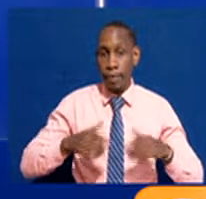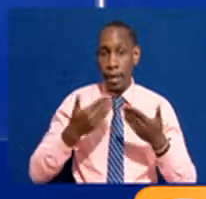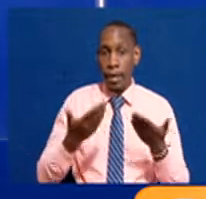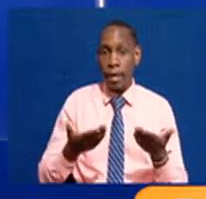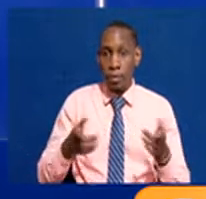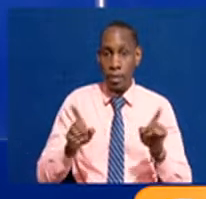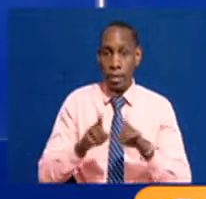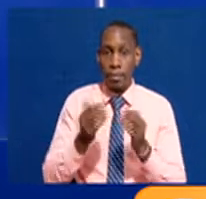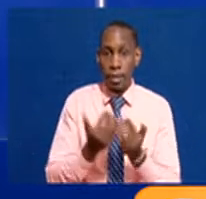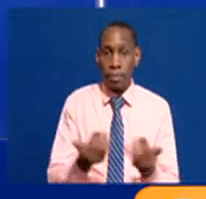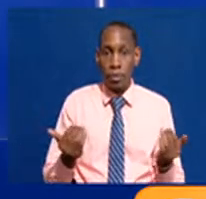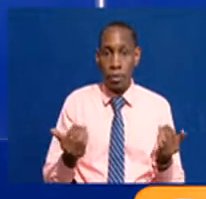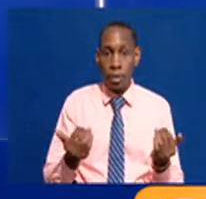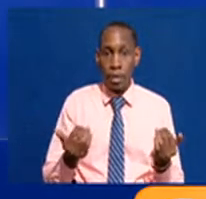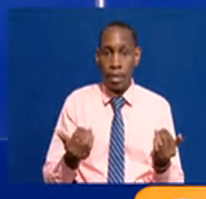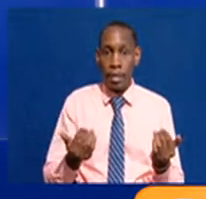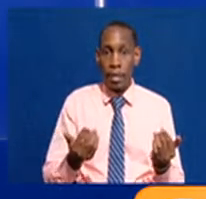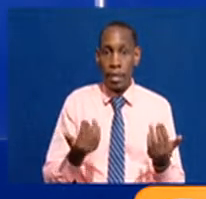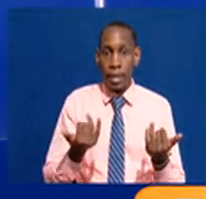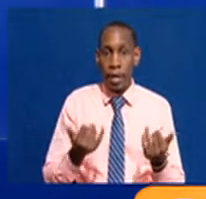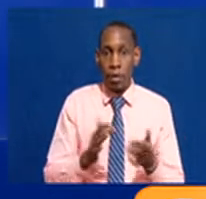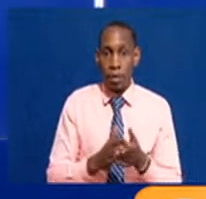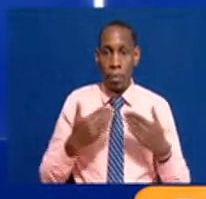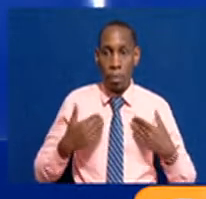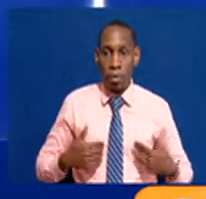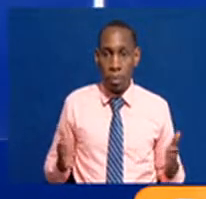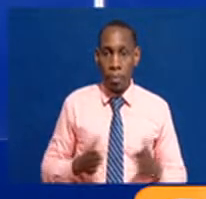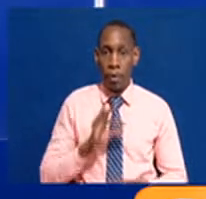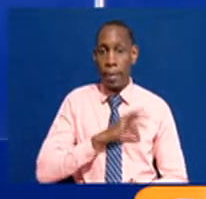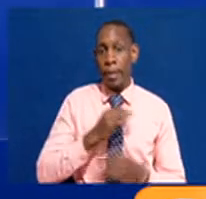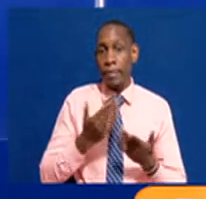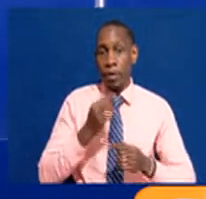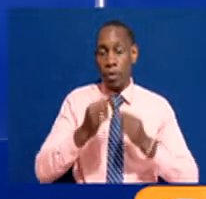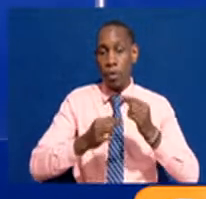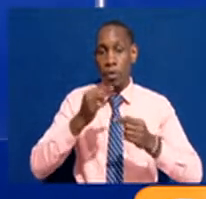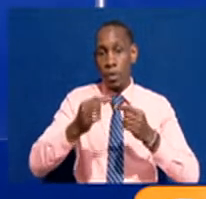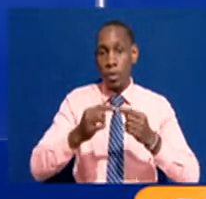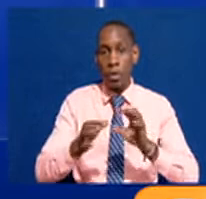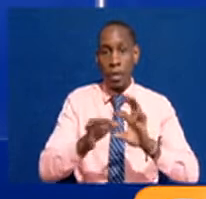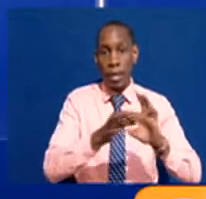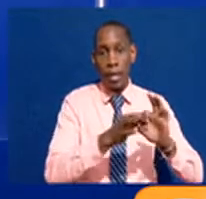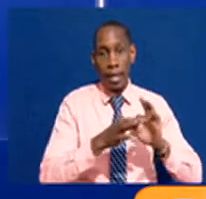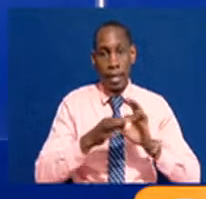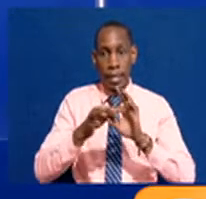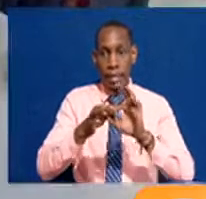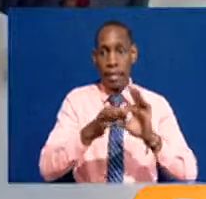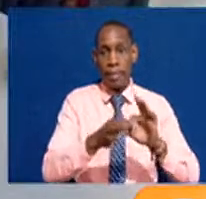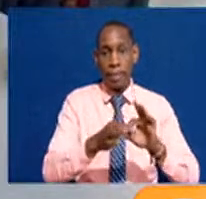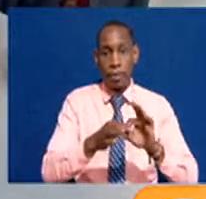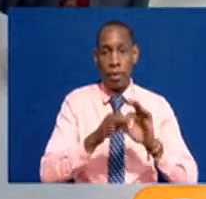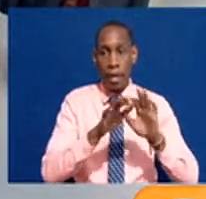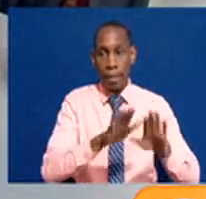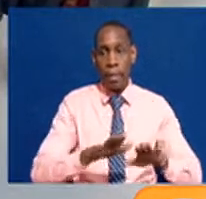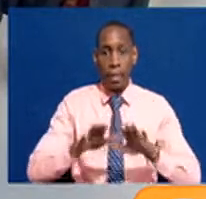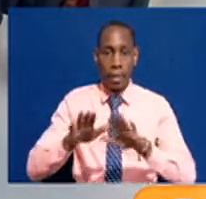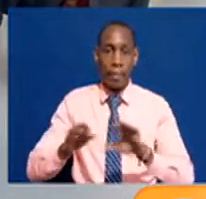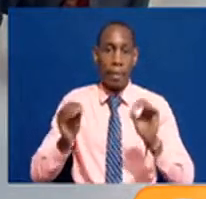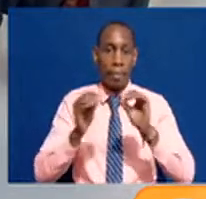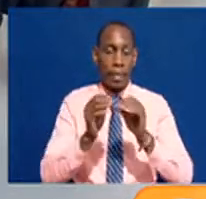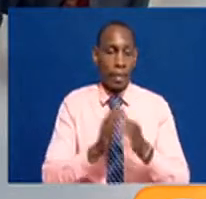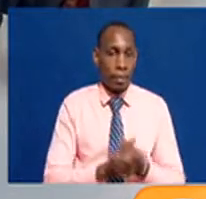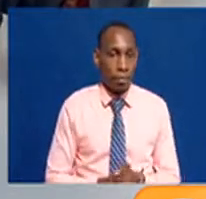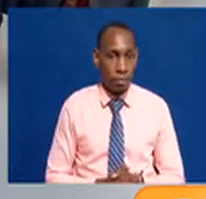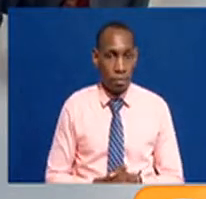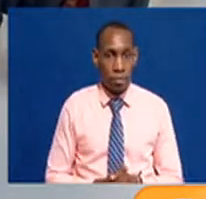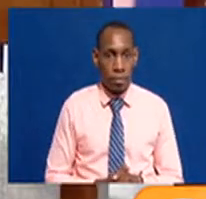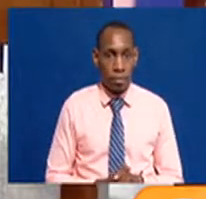will those children she says are almost getting malnourished benefit from the ongoing Azimio rallies? Well, I mean,